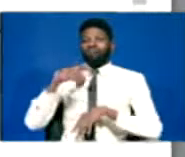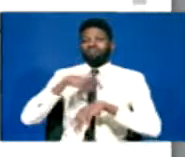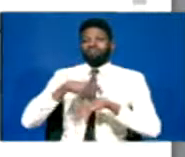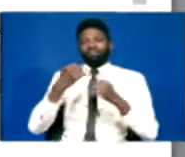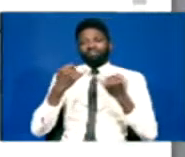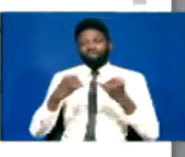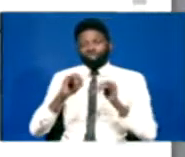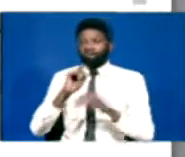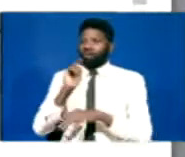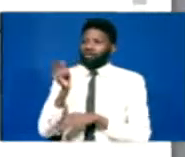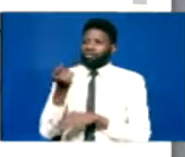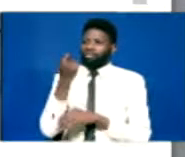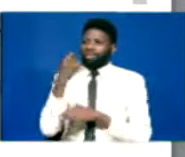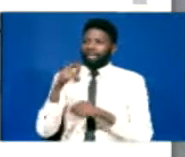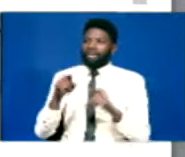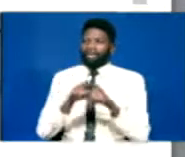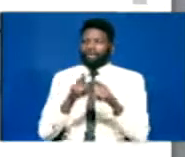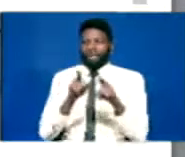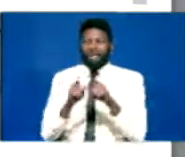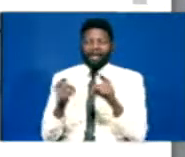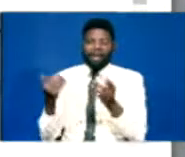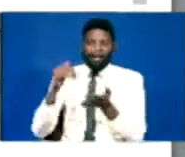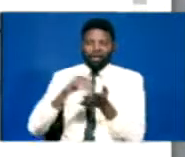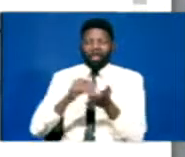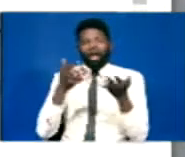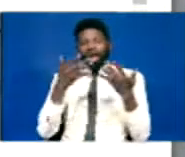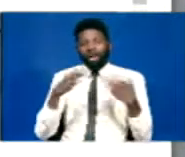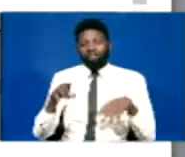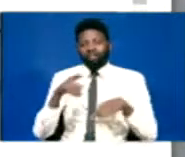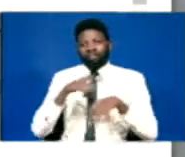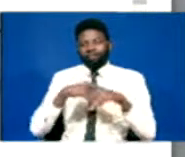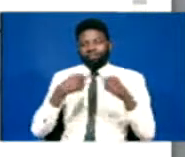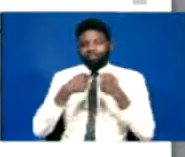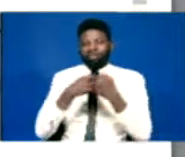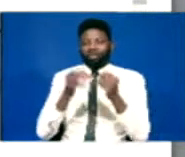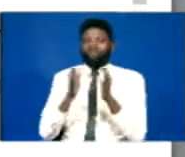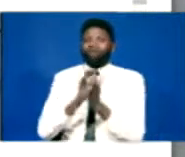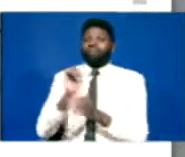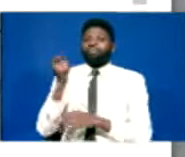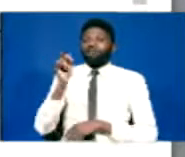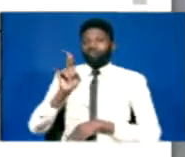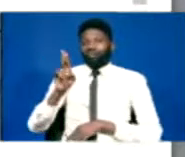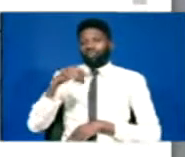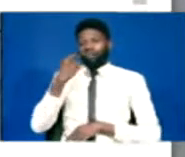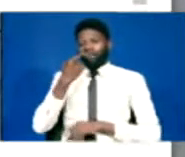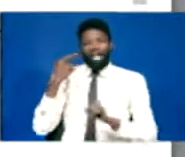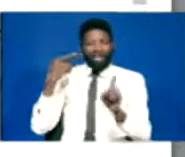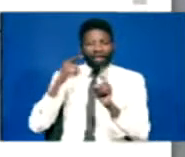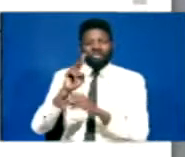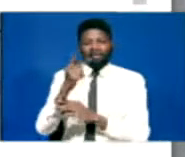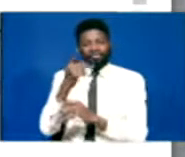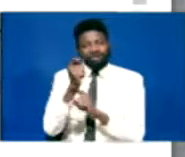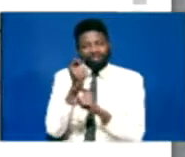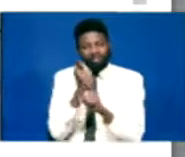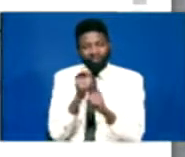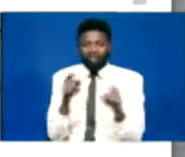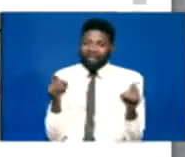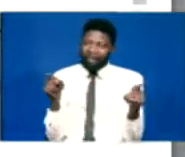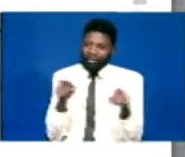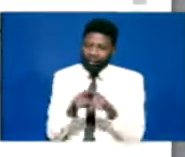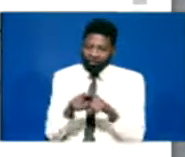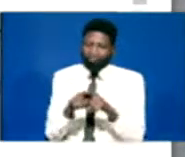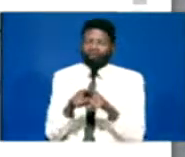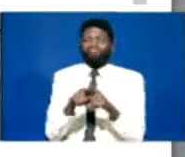presidency, and again he did lose to President Kenyatta, who was seeking re-election, and then again he contested this